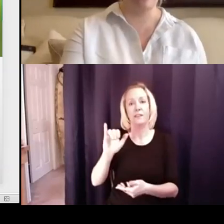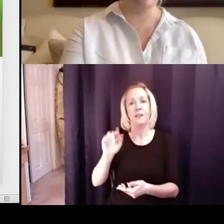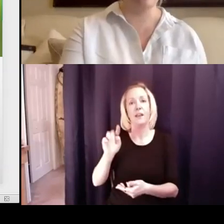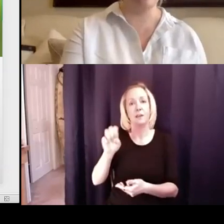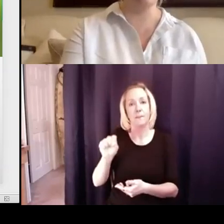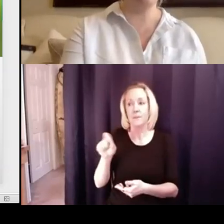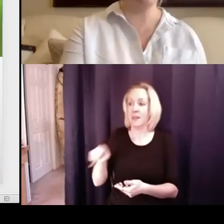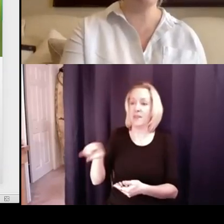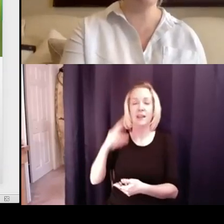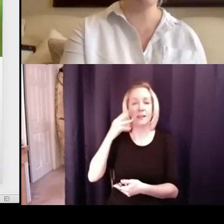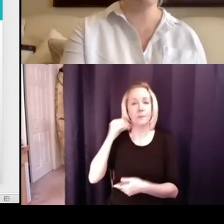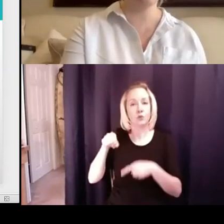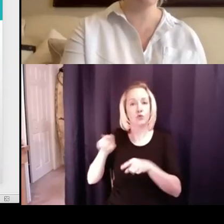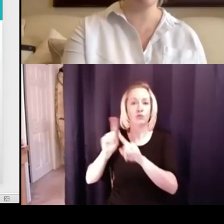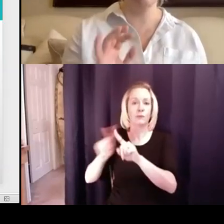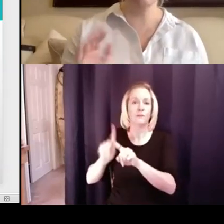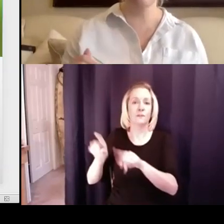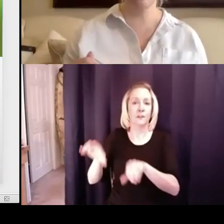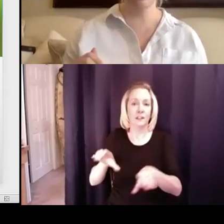that activity.